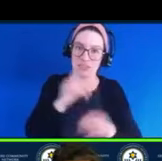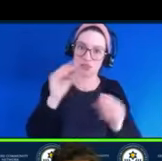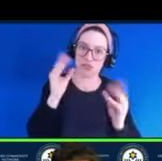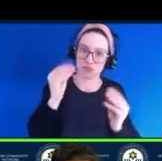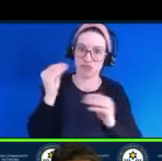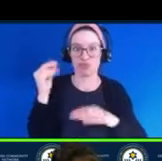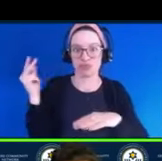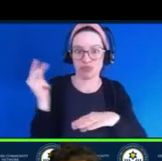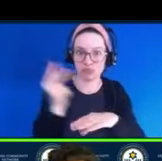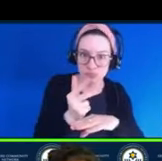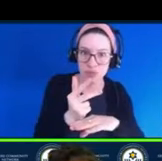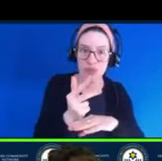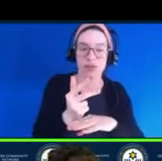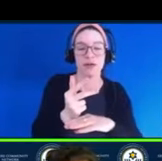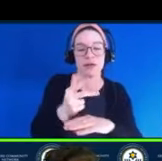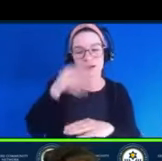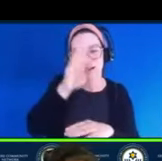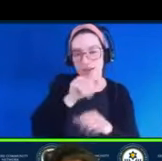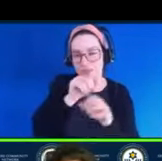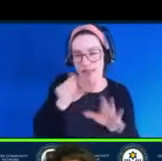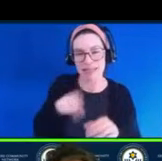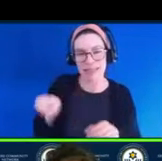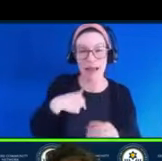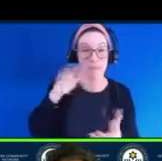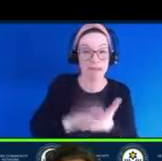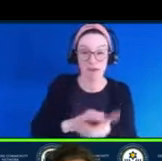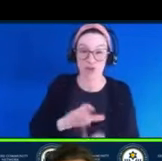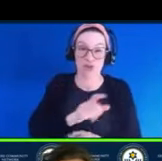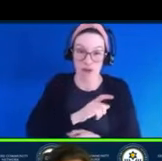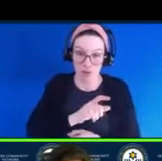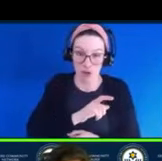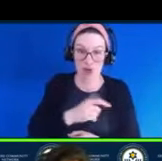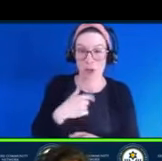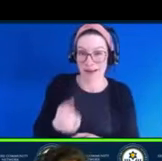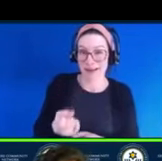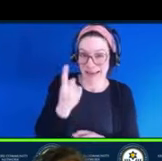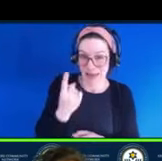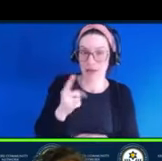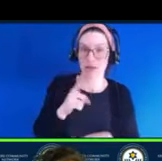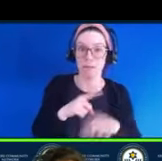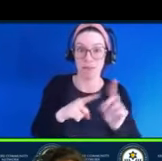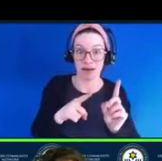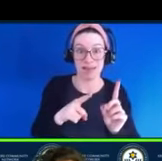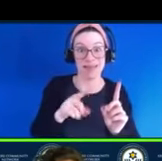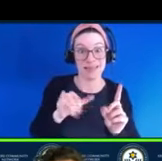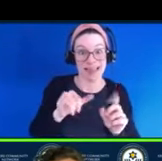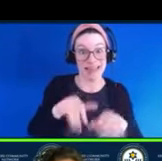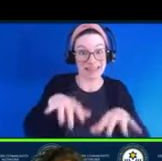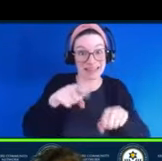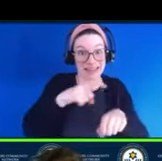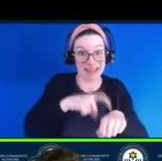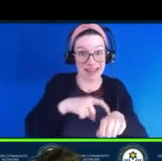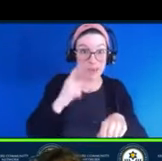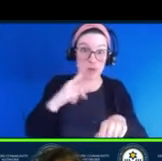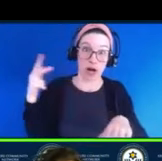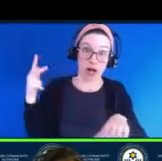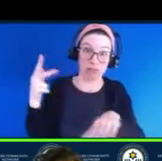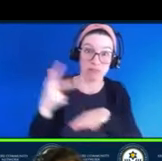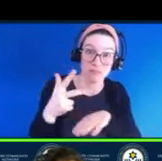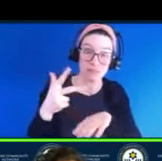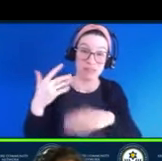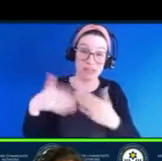they do. I'm married to a law enforcement officer, so I get it, right? But we have to survive on our own. And fear